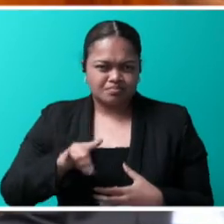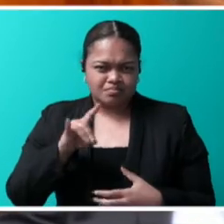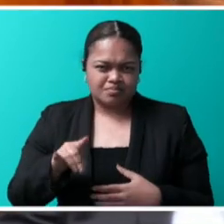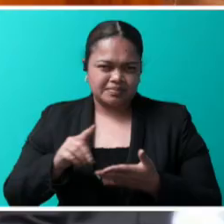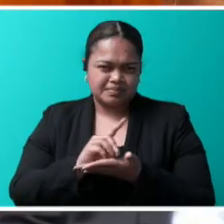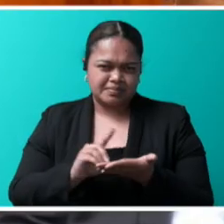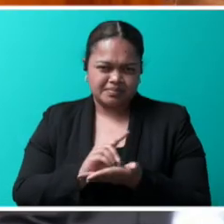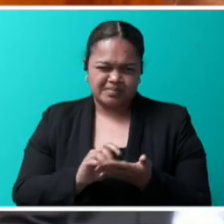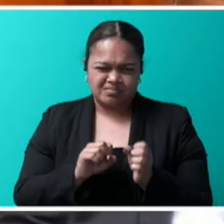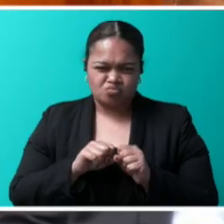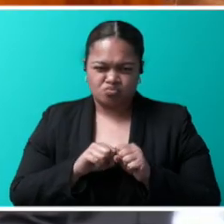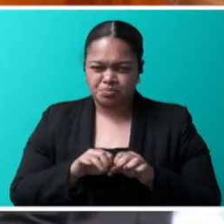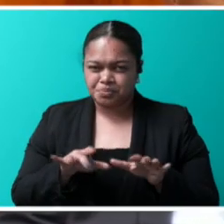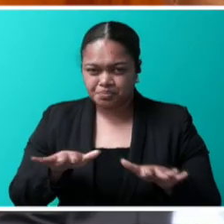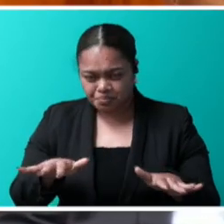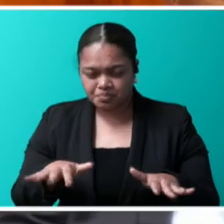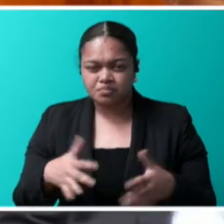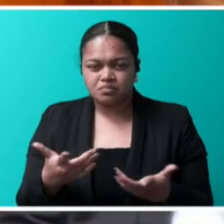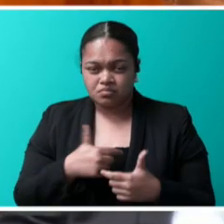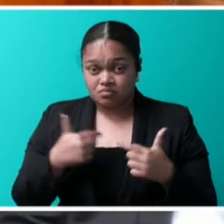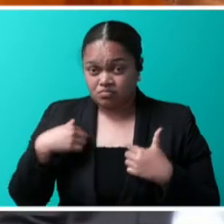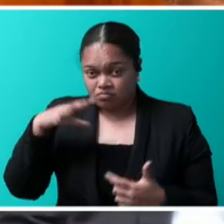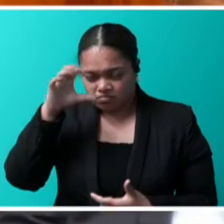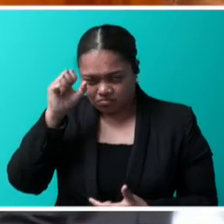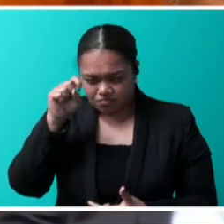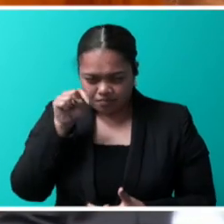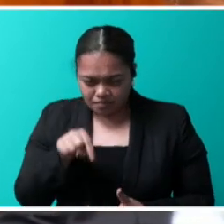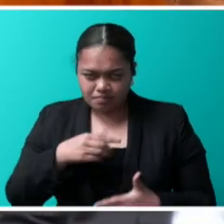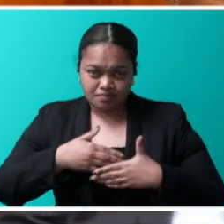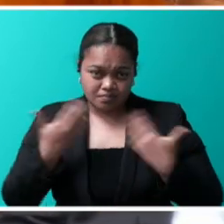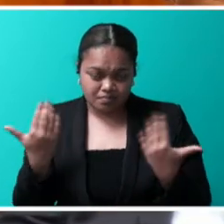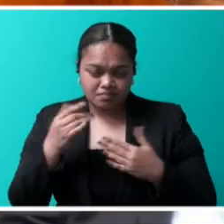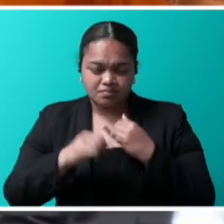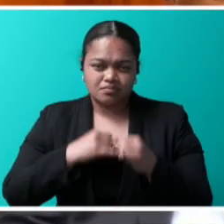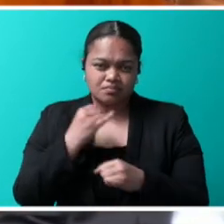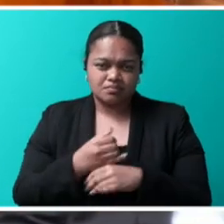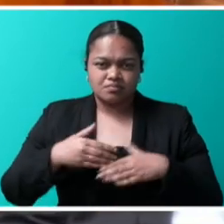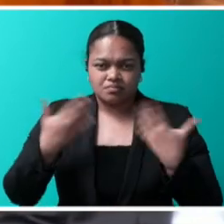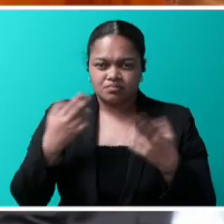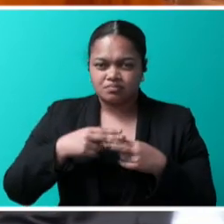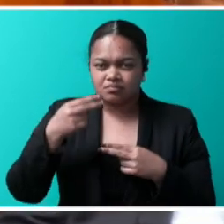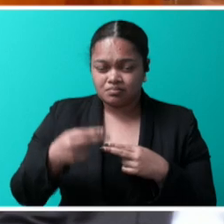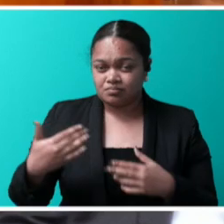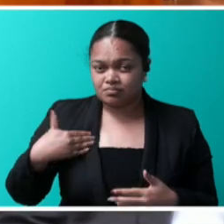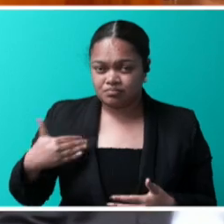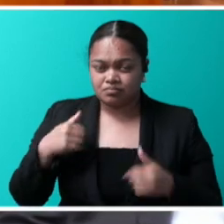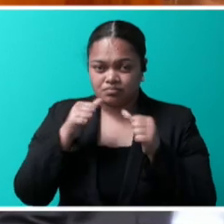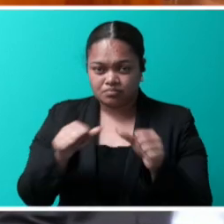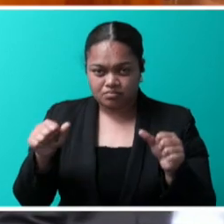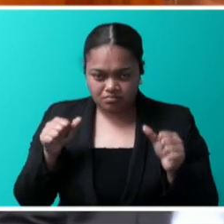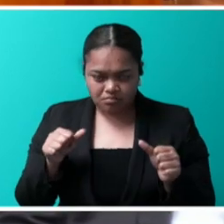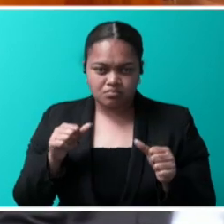across the borders. We mark this occasion of the International Day of Plant Health at a time when agriculture is